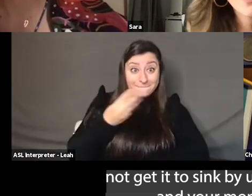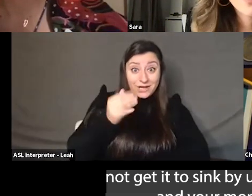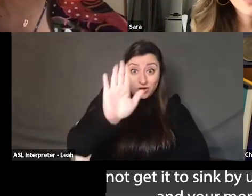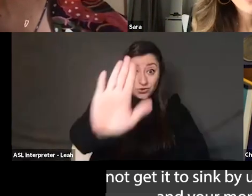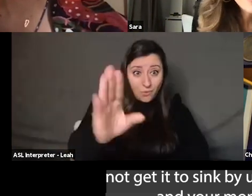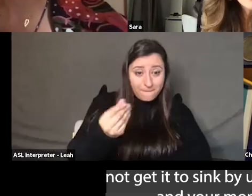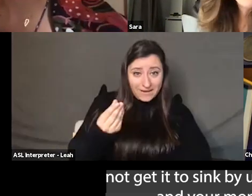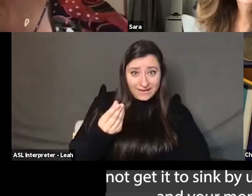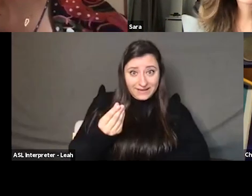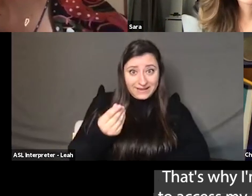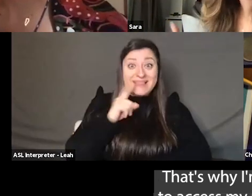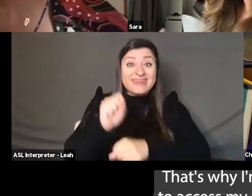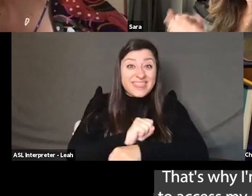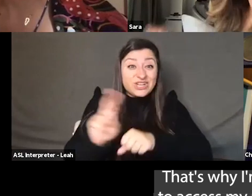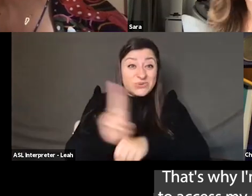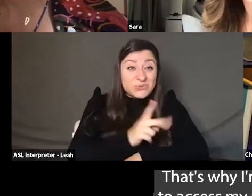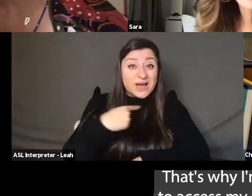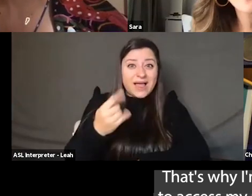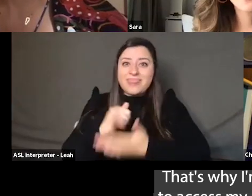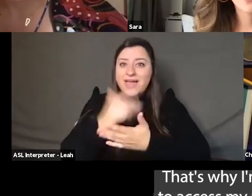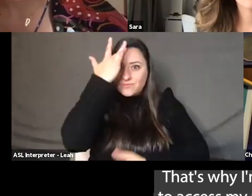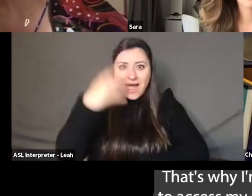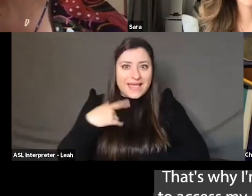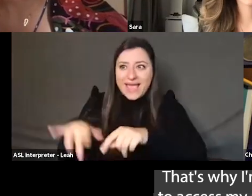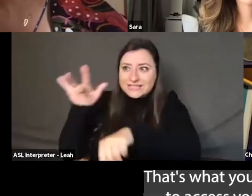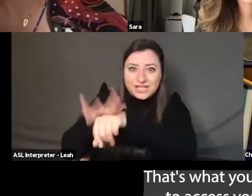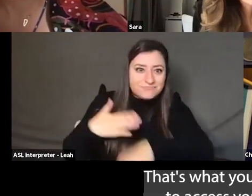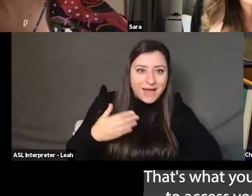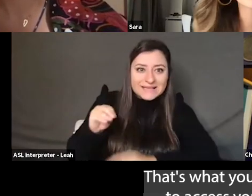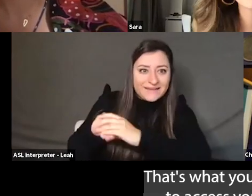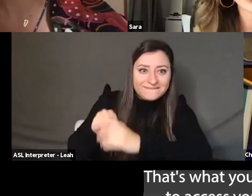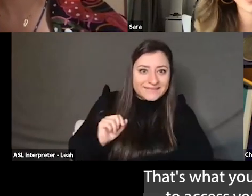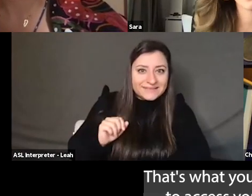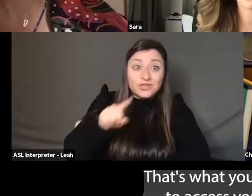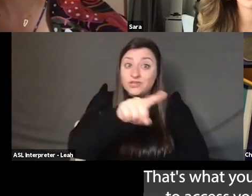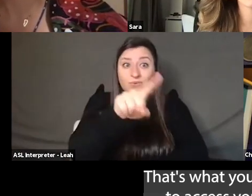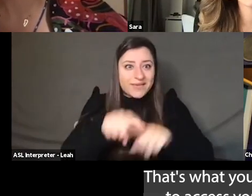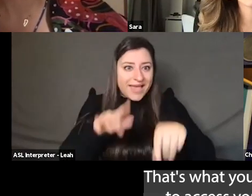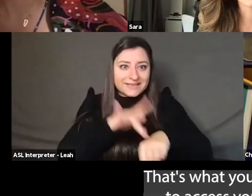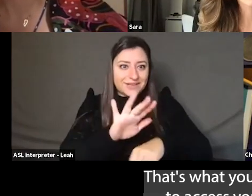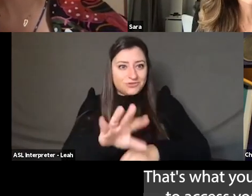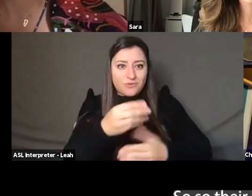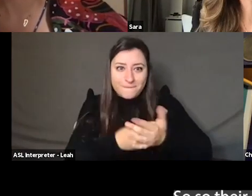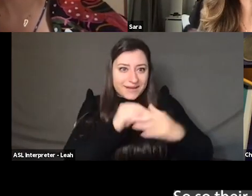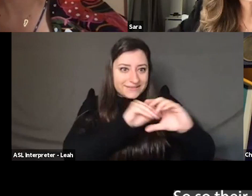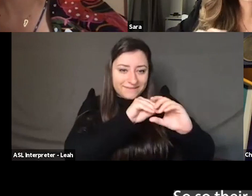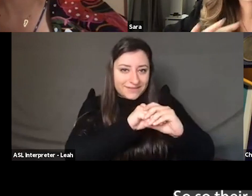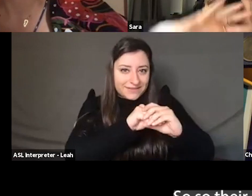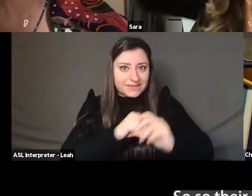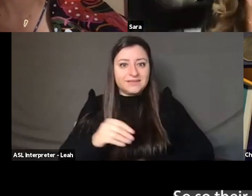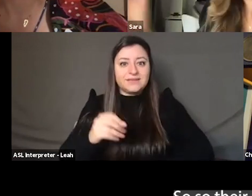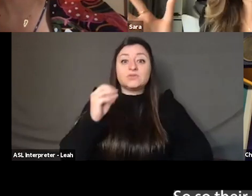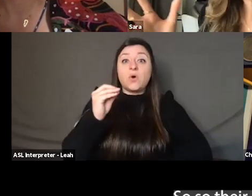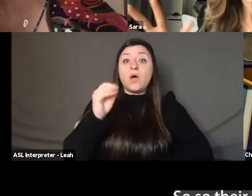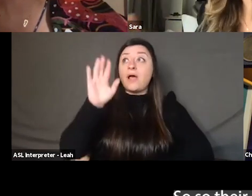money, literally. That's why I'm not able to access my savings. That's why you are not able to access your savings. So